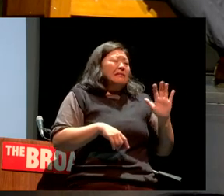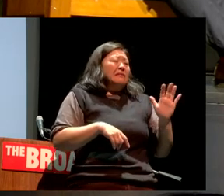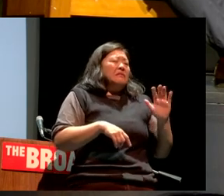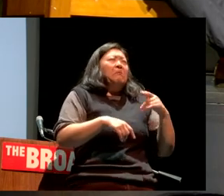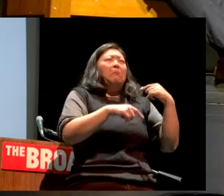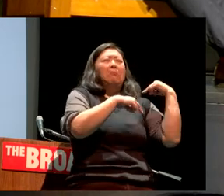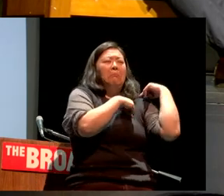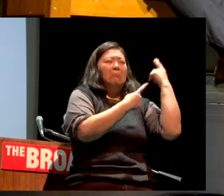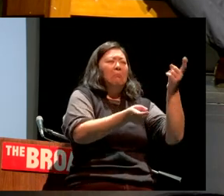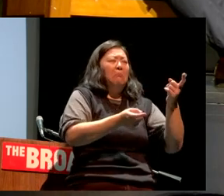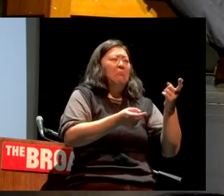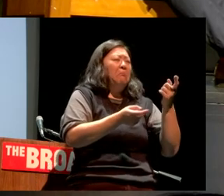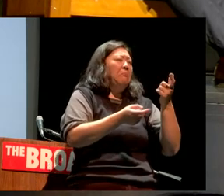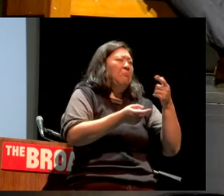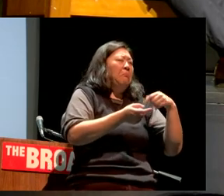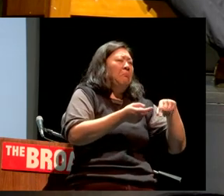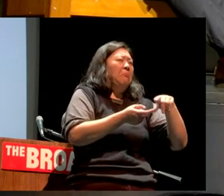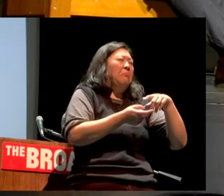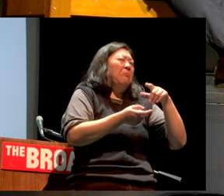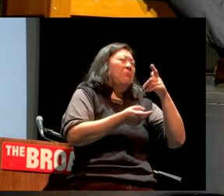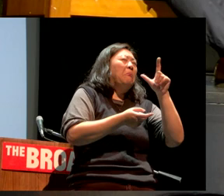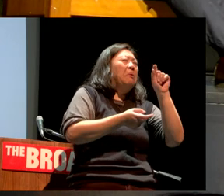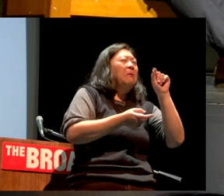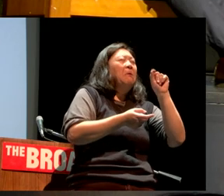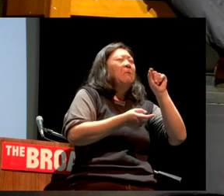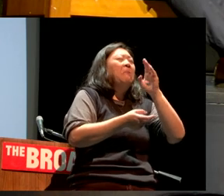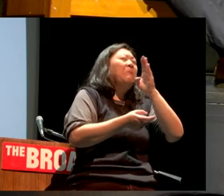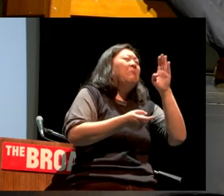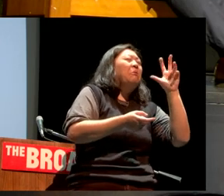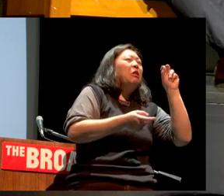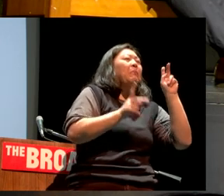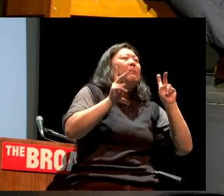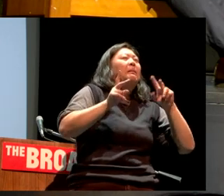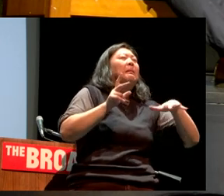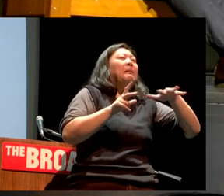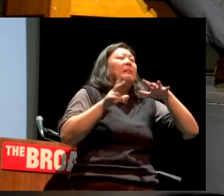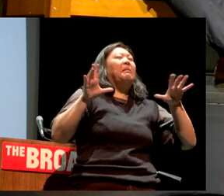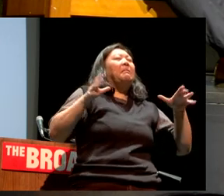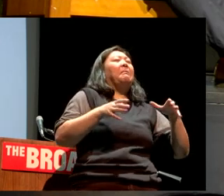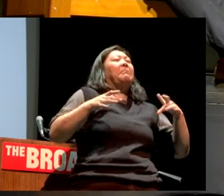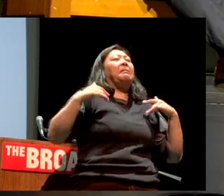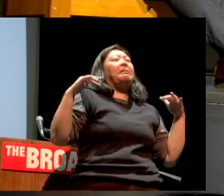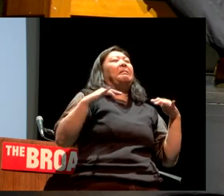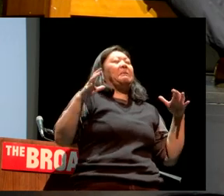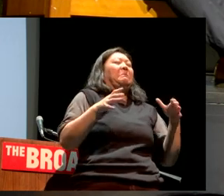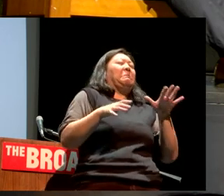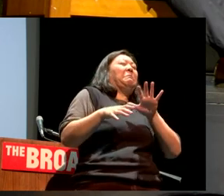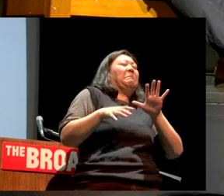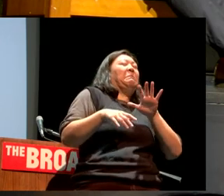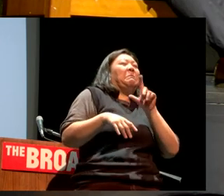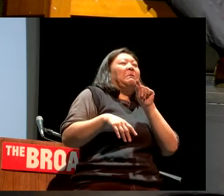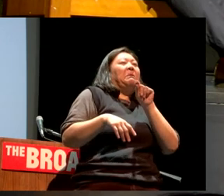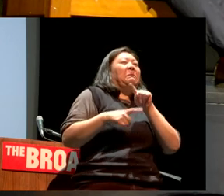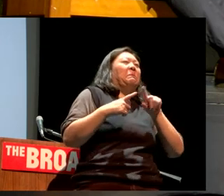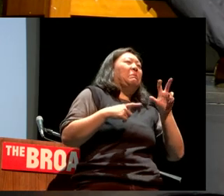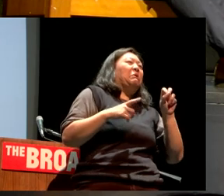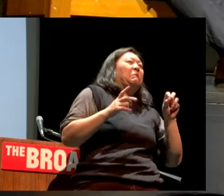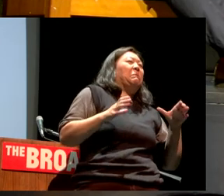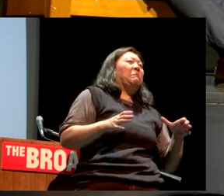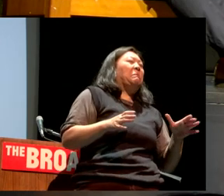with, which is video games, sci-fi, and animes and mangas. So all of this is going to translate into the art of